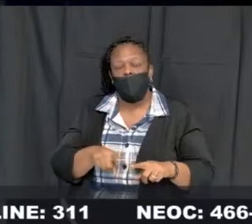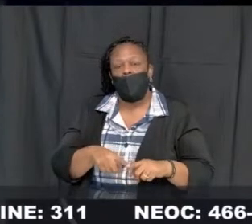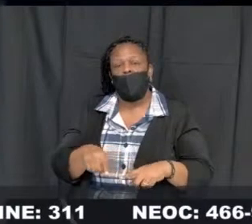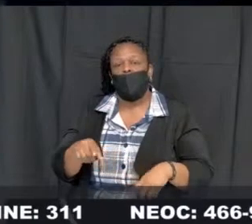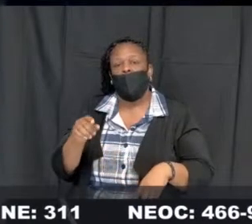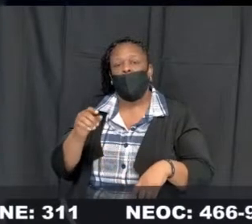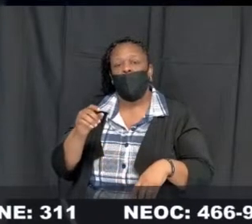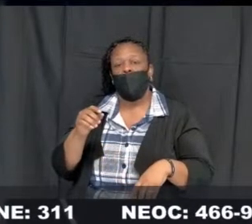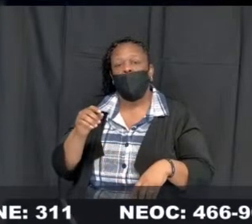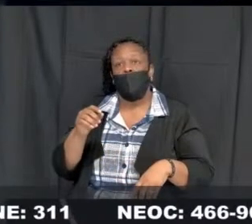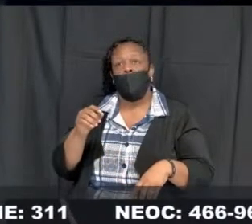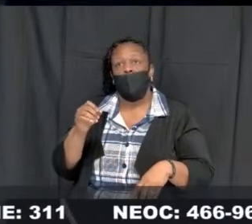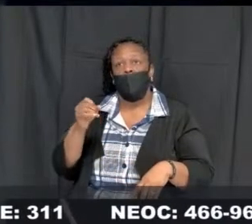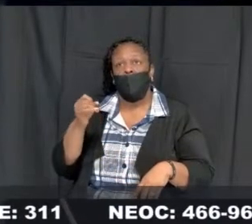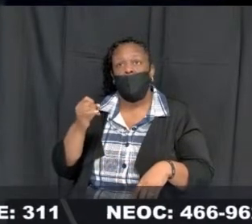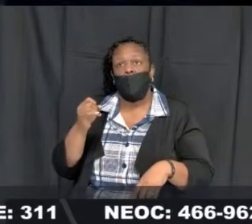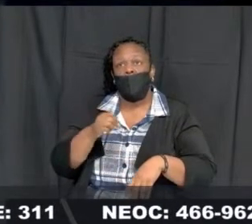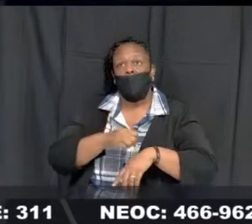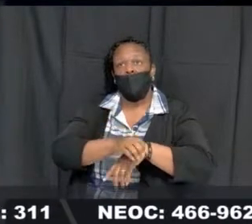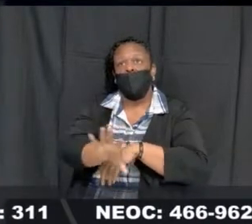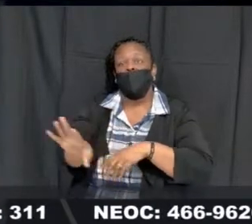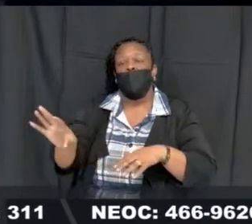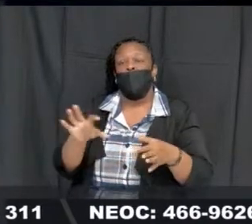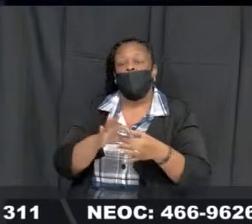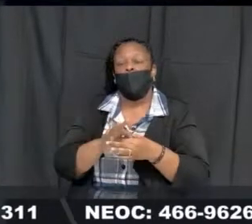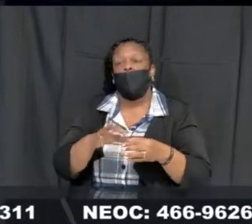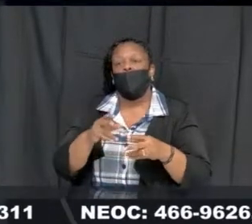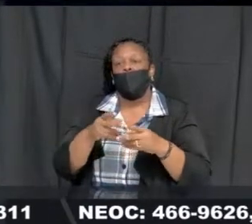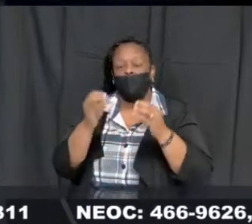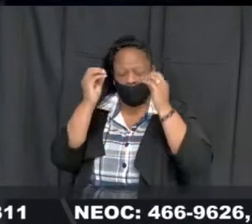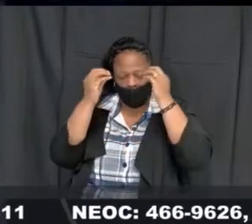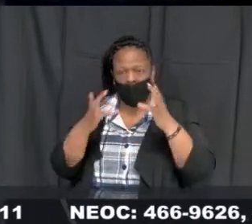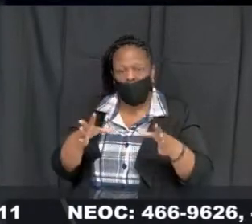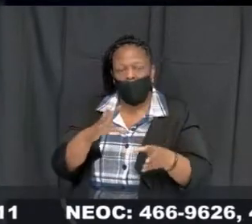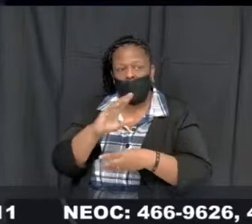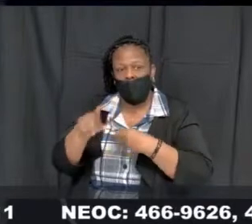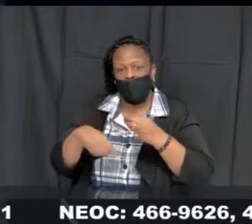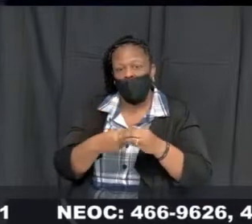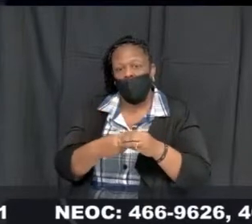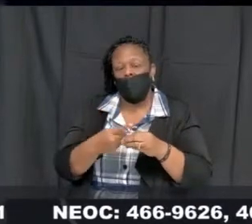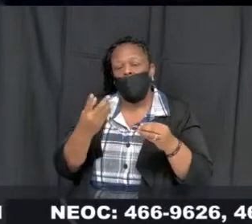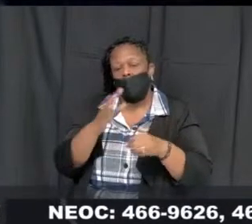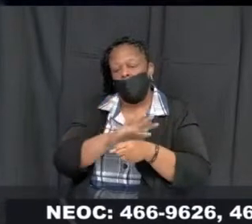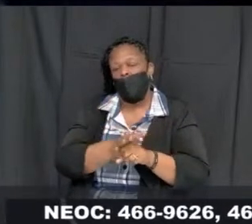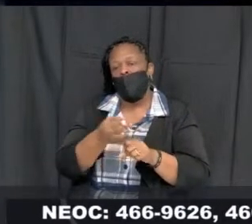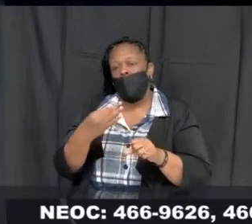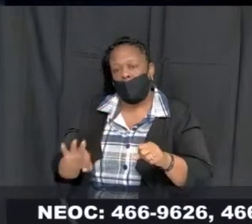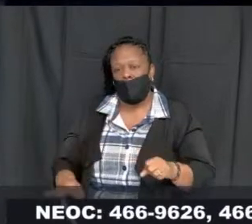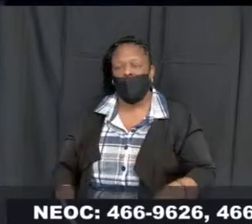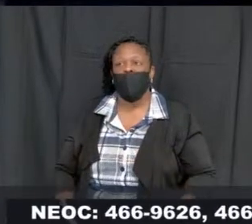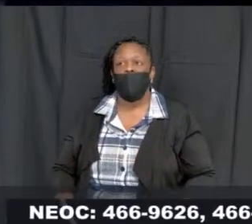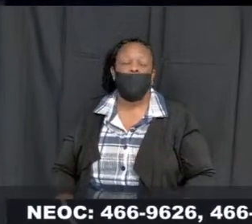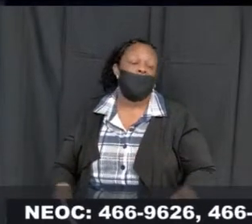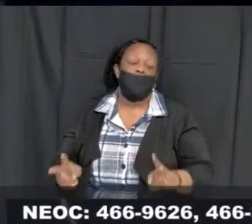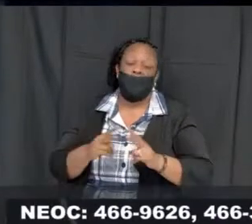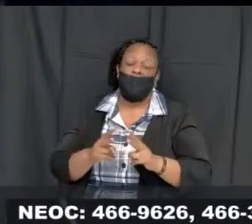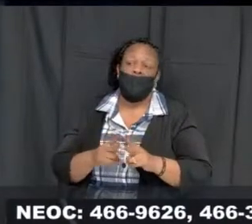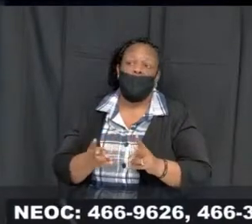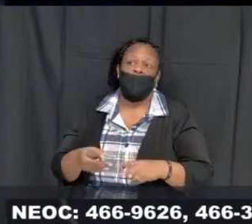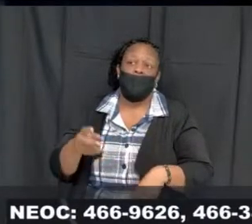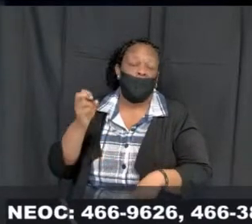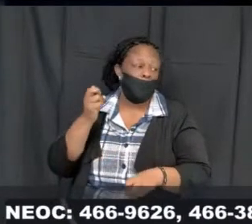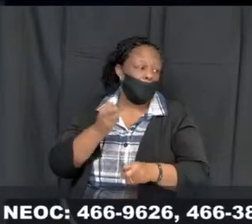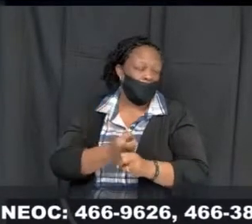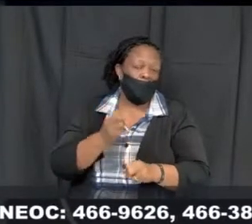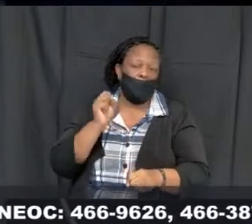and the dissemination of information that is accurate and timely and so on. I see